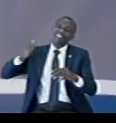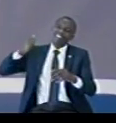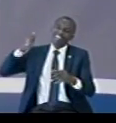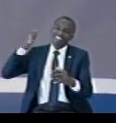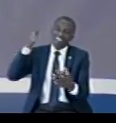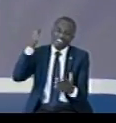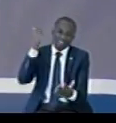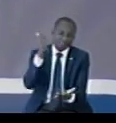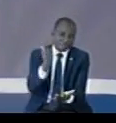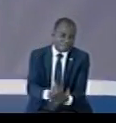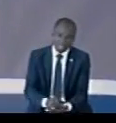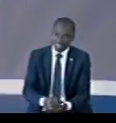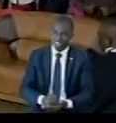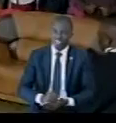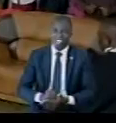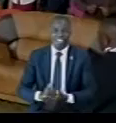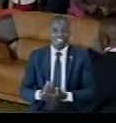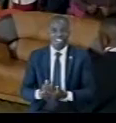Amen.